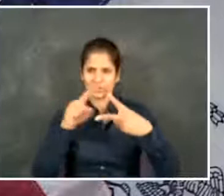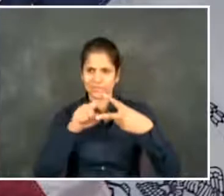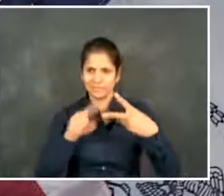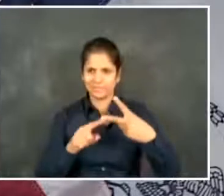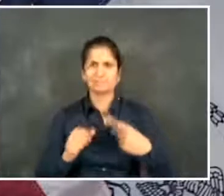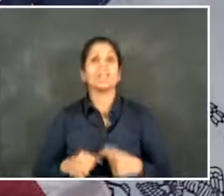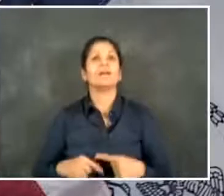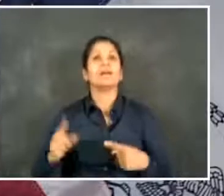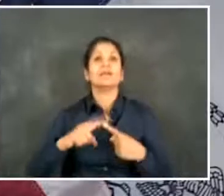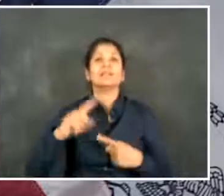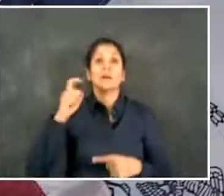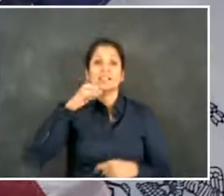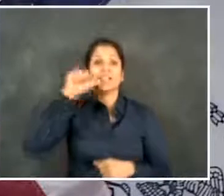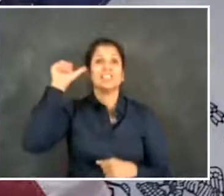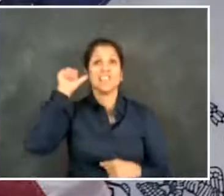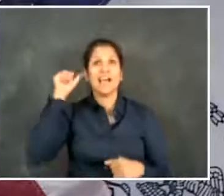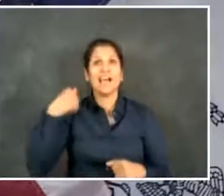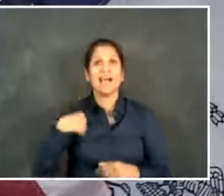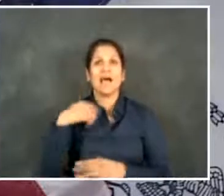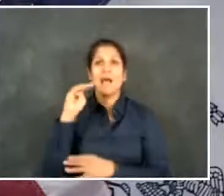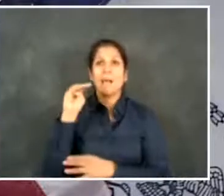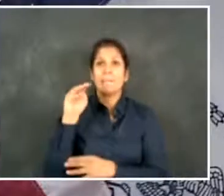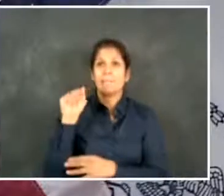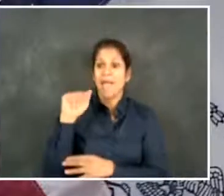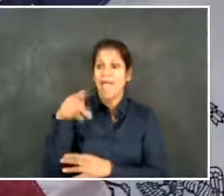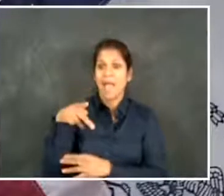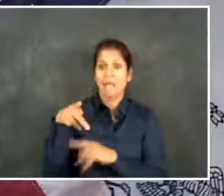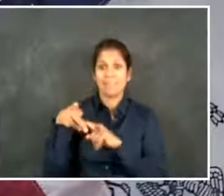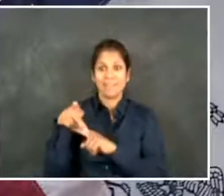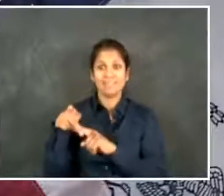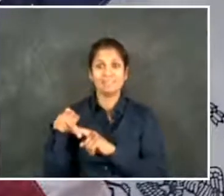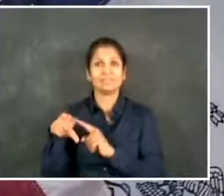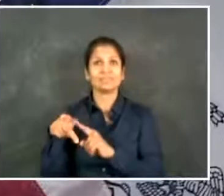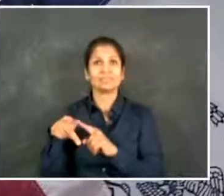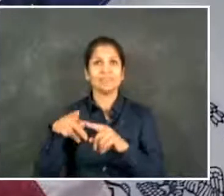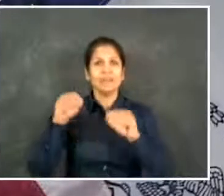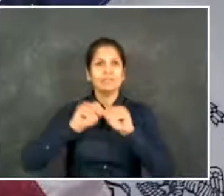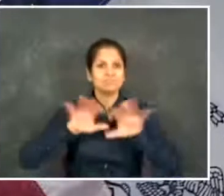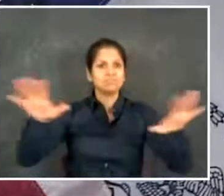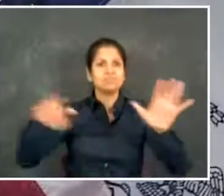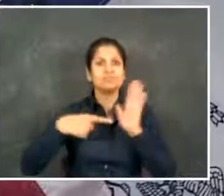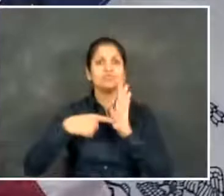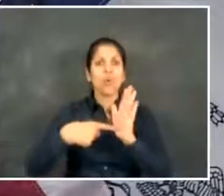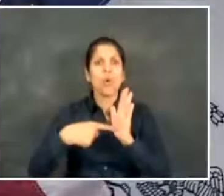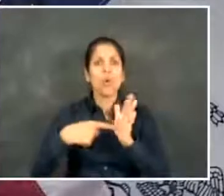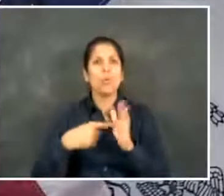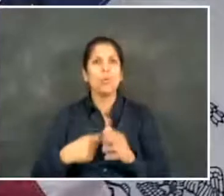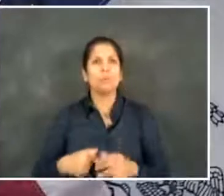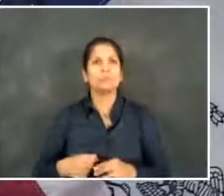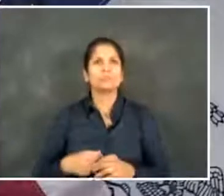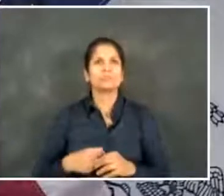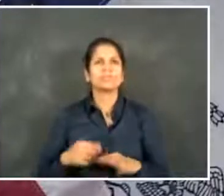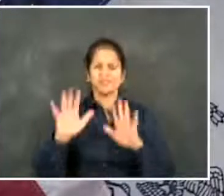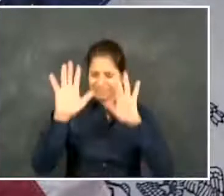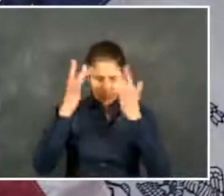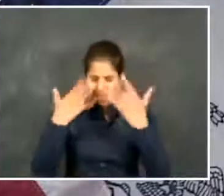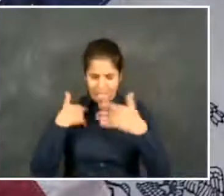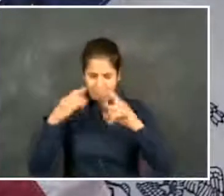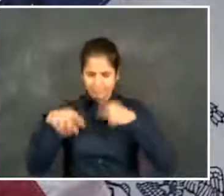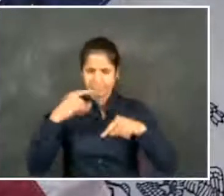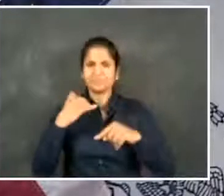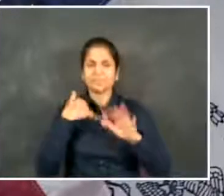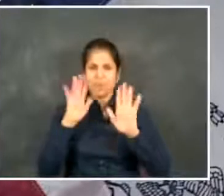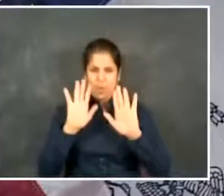on where the masks will be delivered. I know, will that map, I guess, first, how are those